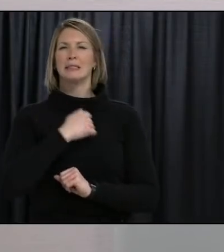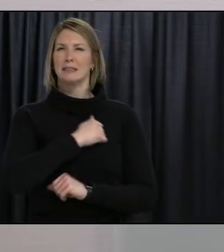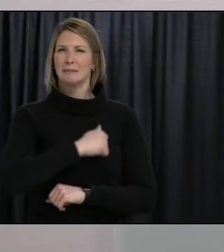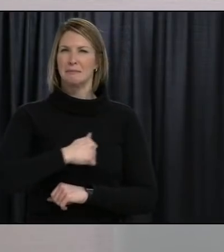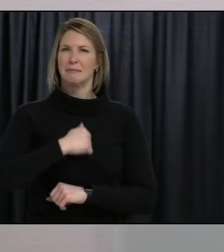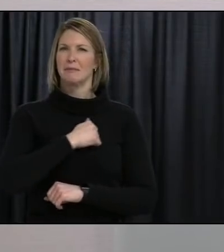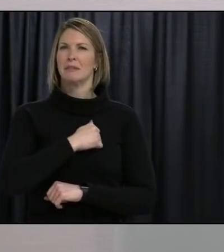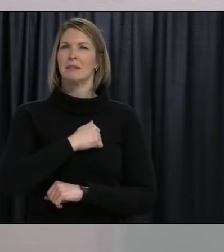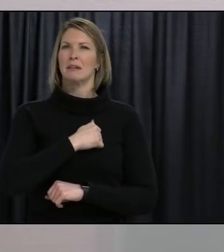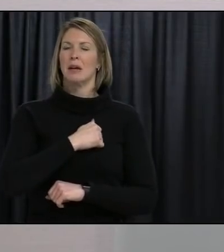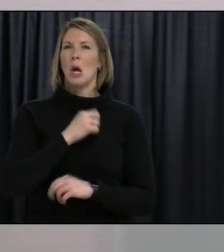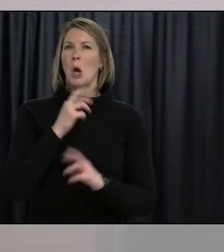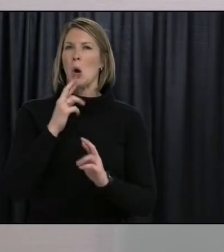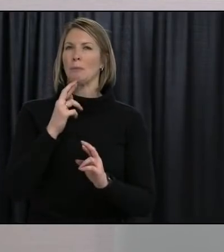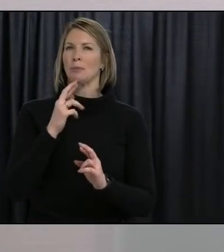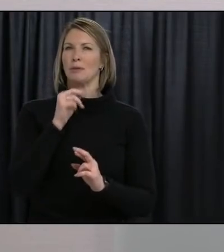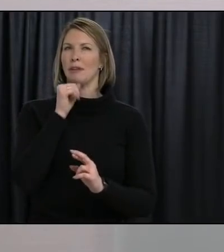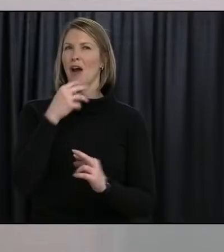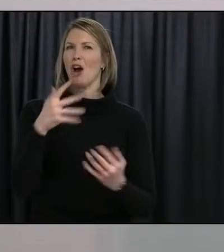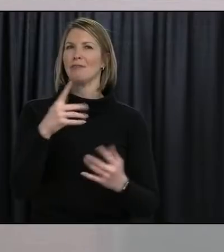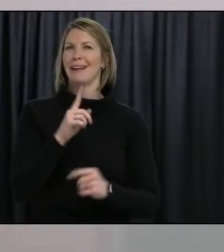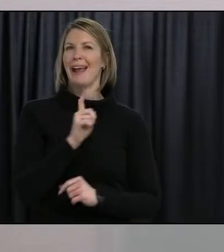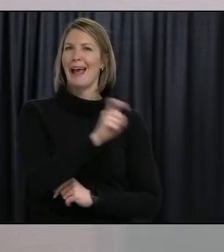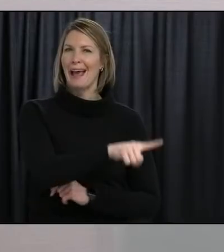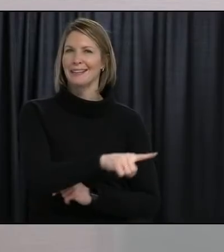apologize if this question has already been asked